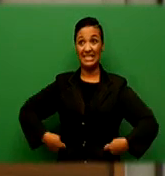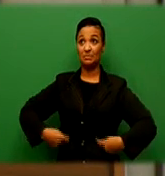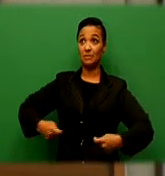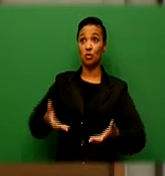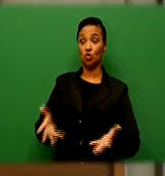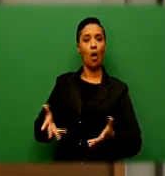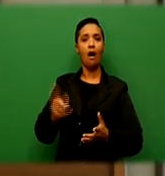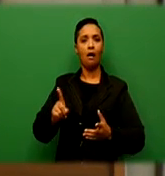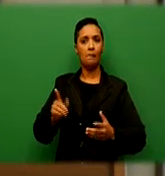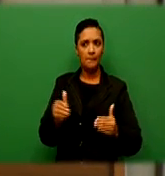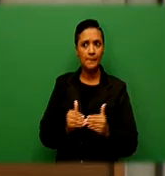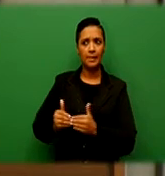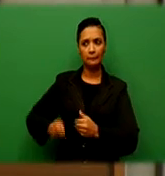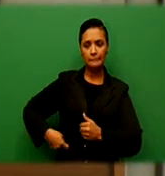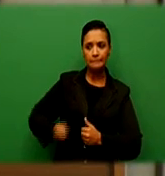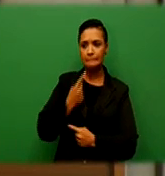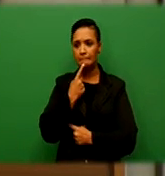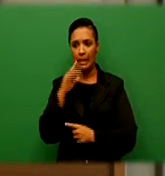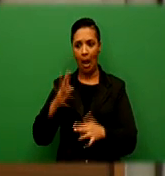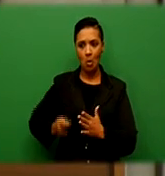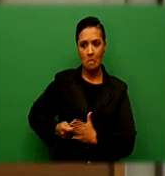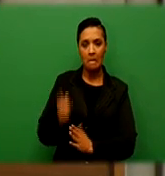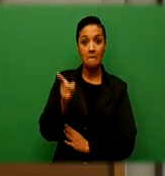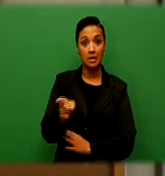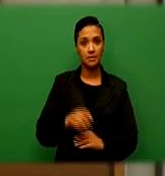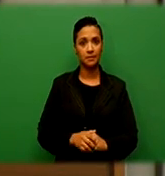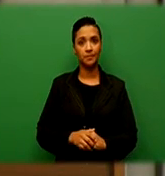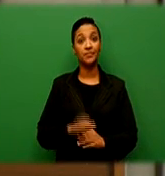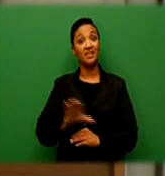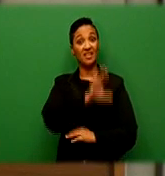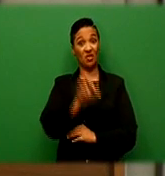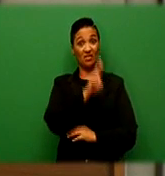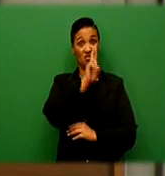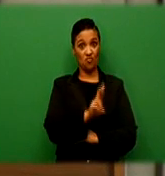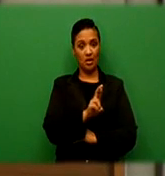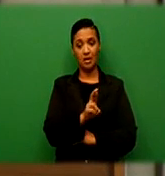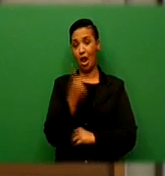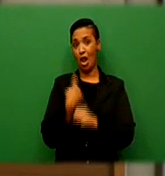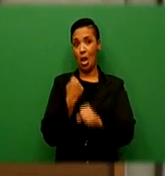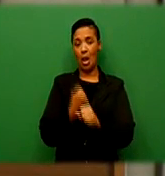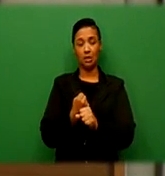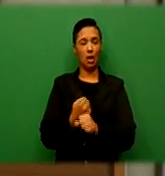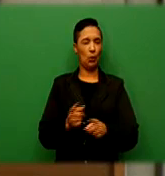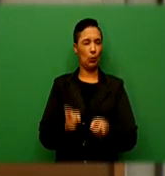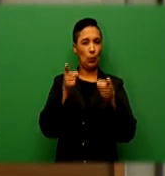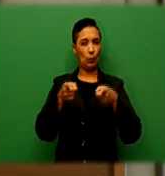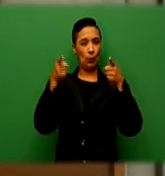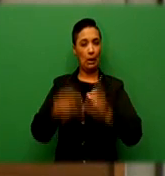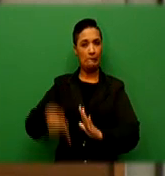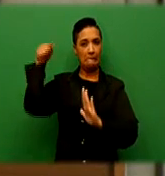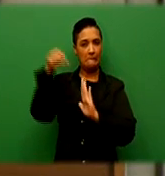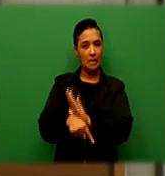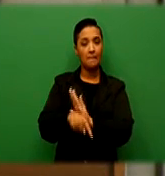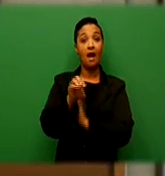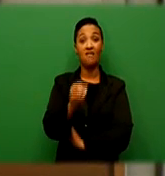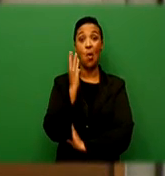be expected. The rand exchange rate has recovered somewhat from the lows experienced